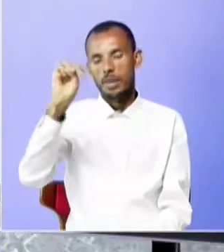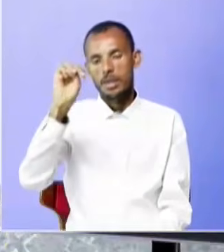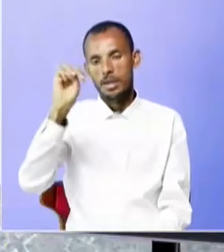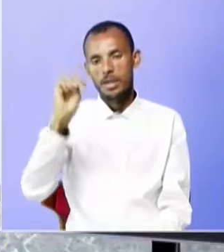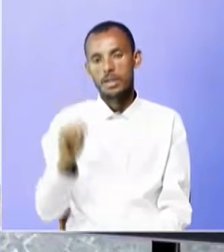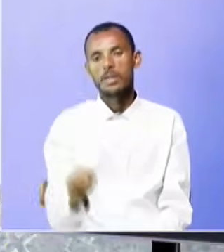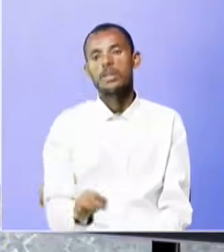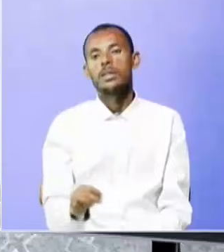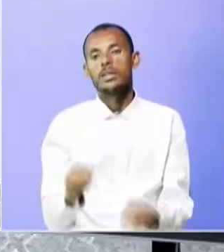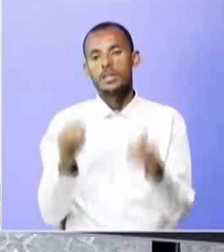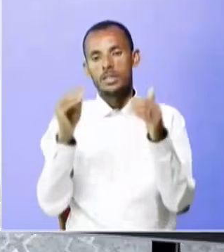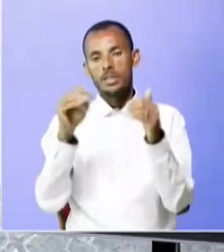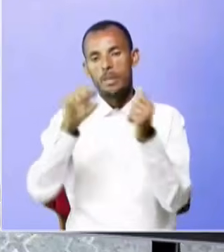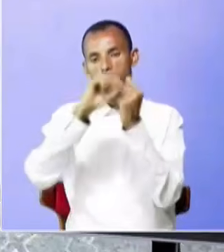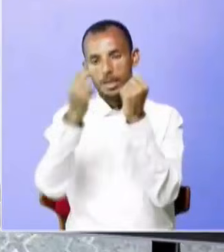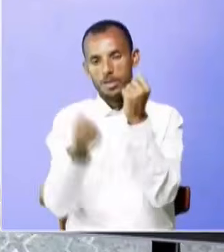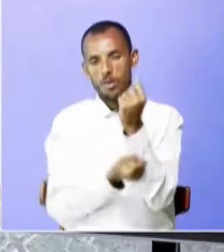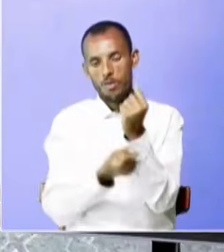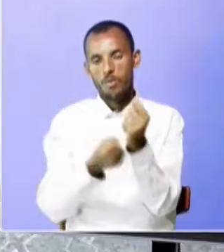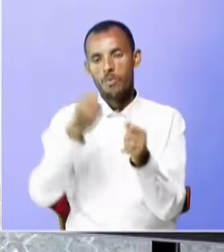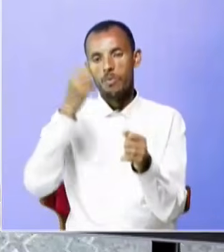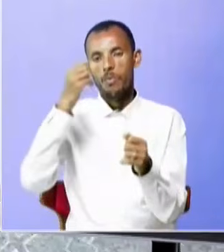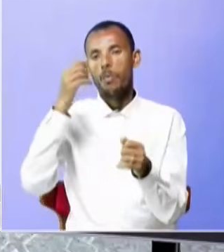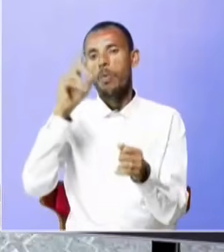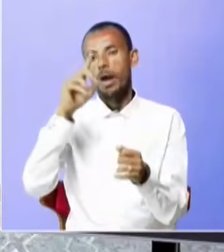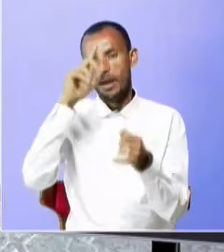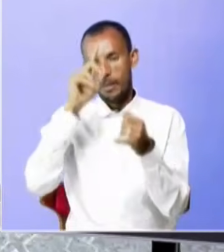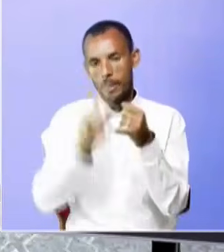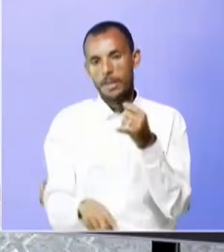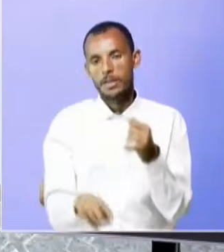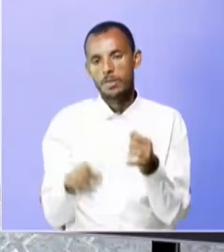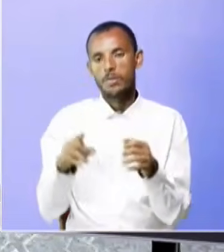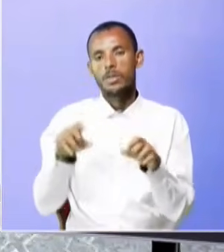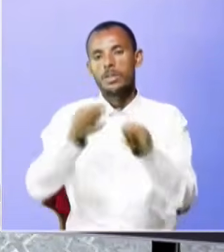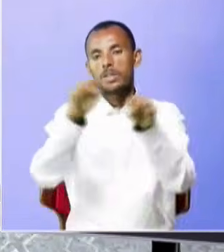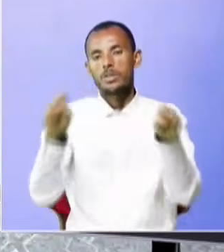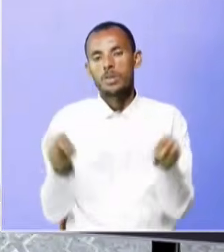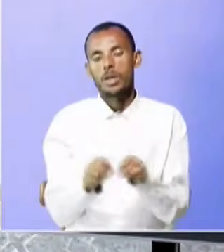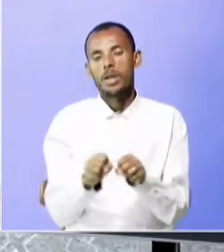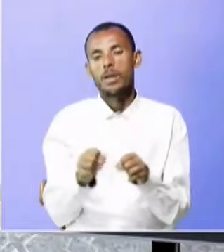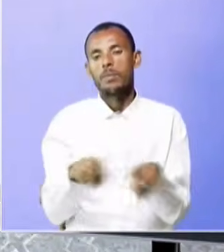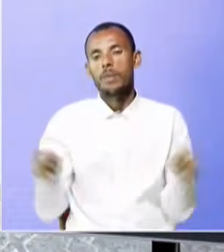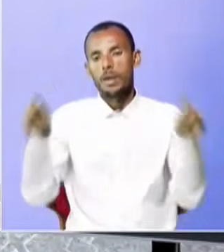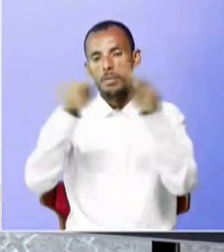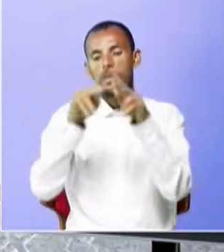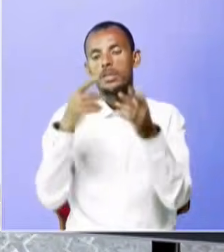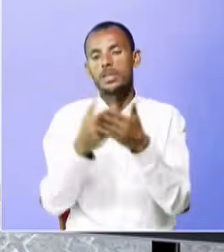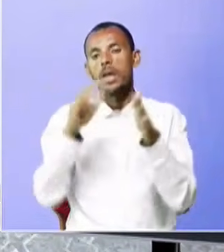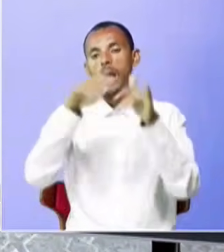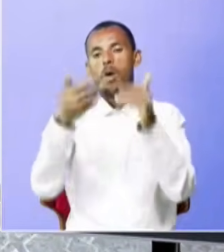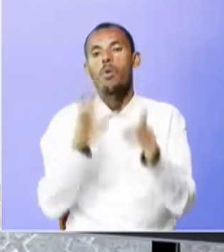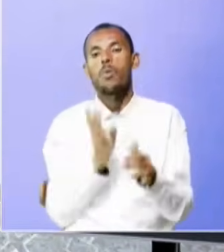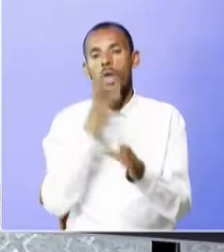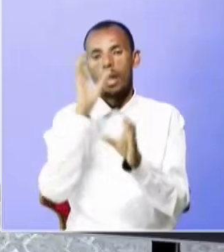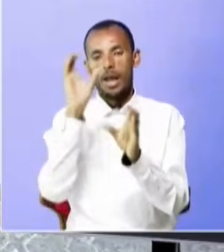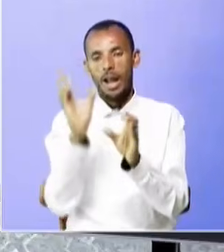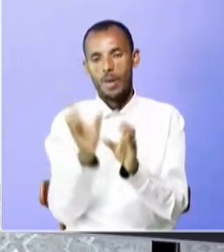centimeter is the base edge of the square pyramid. Okay, this is how we